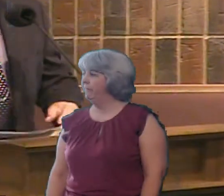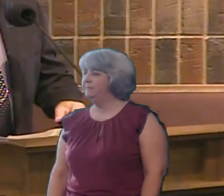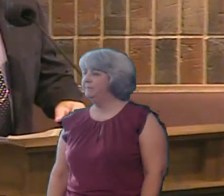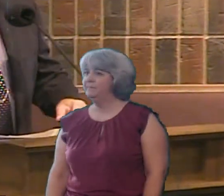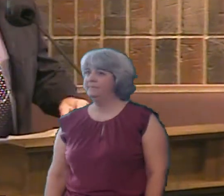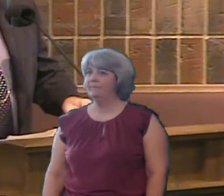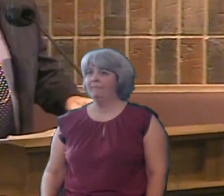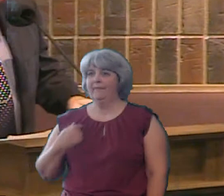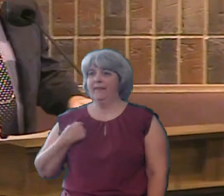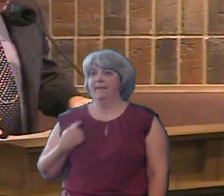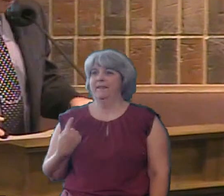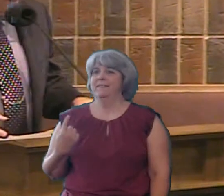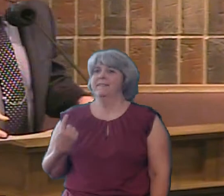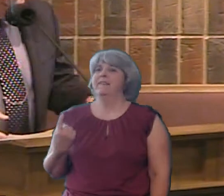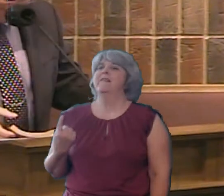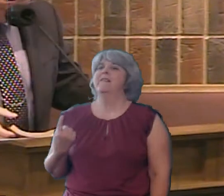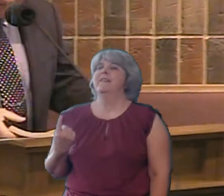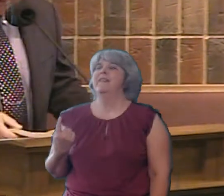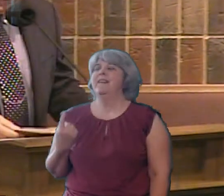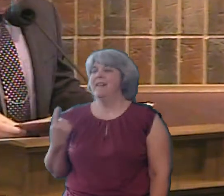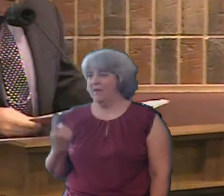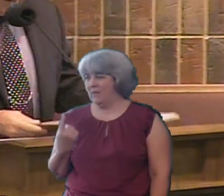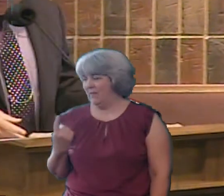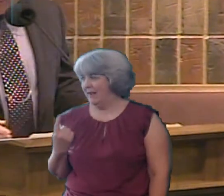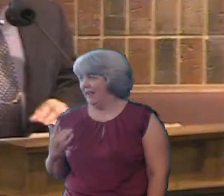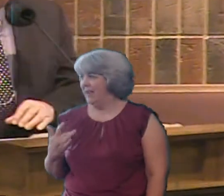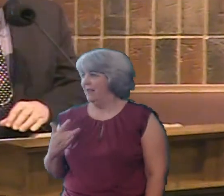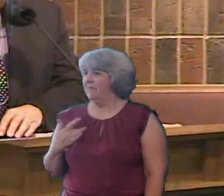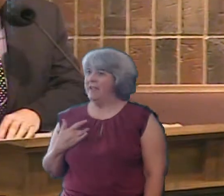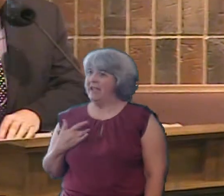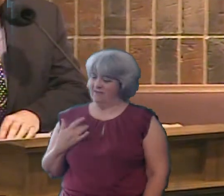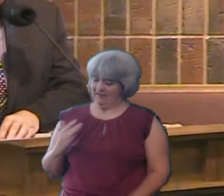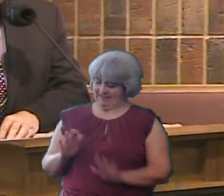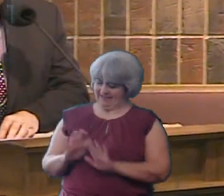I have always felt that the gathering on